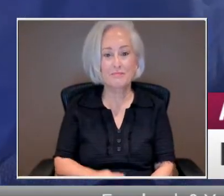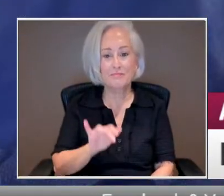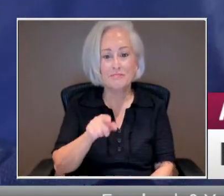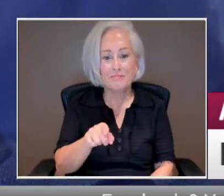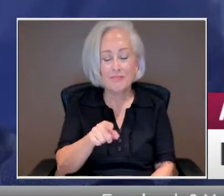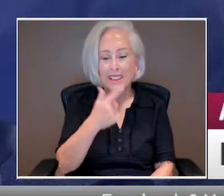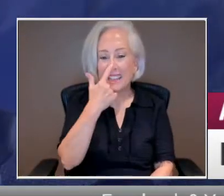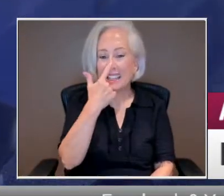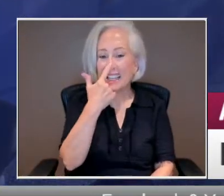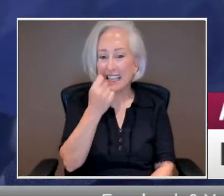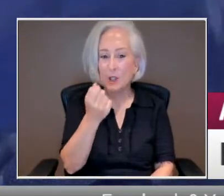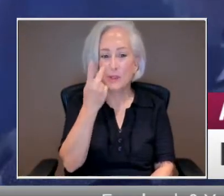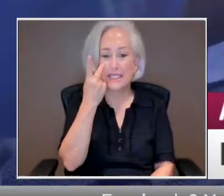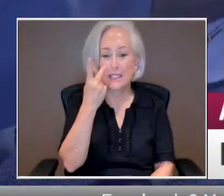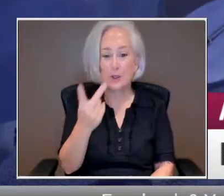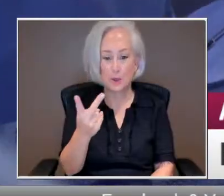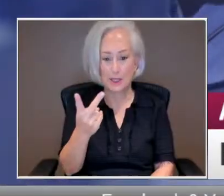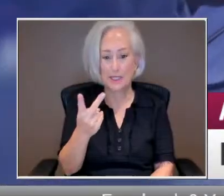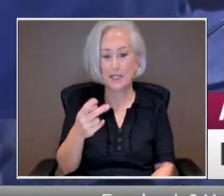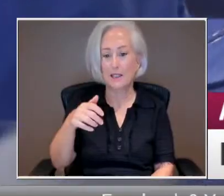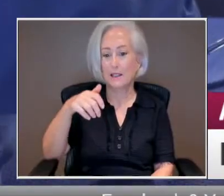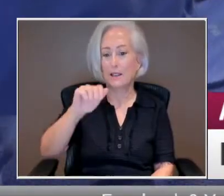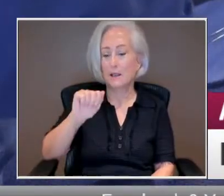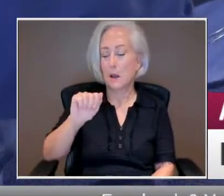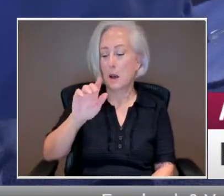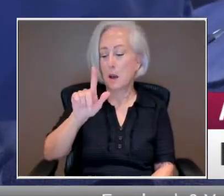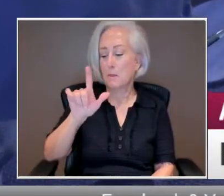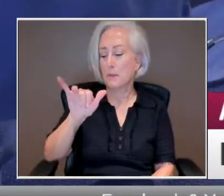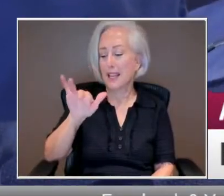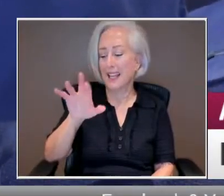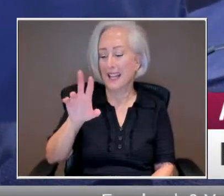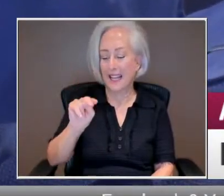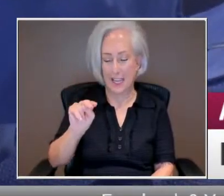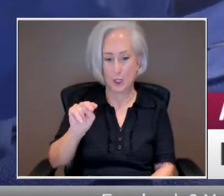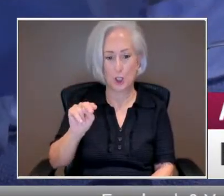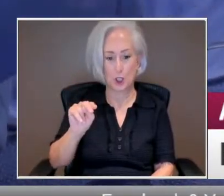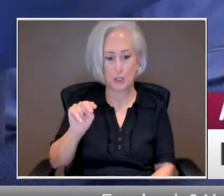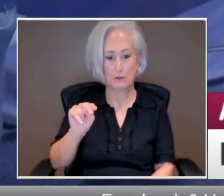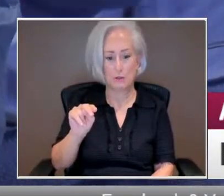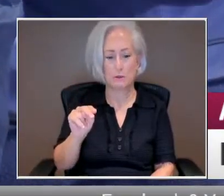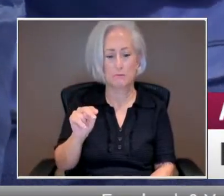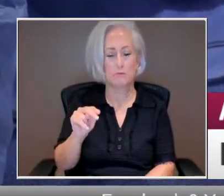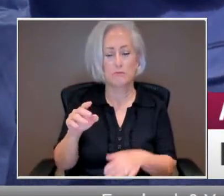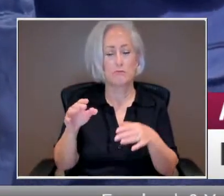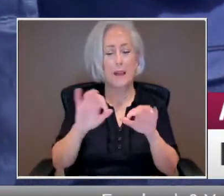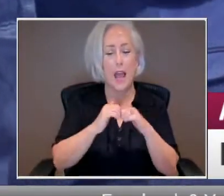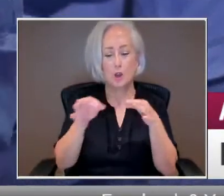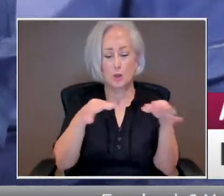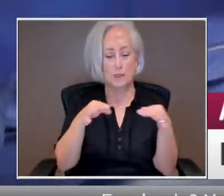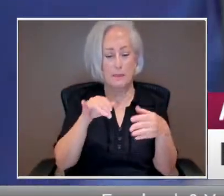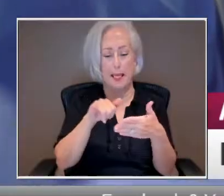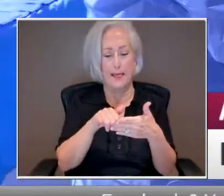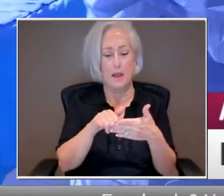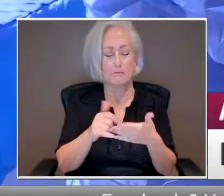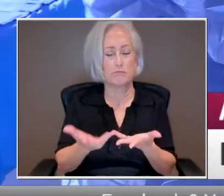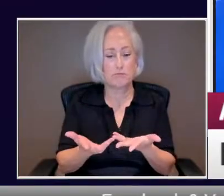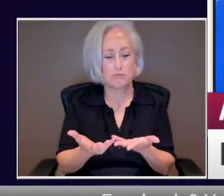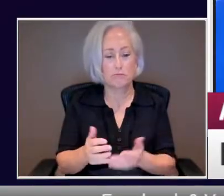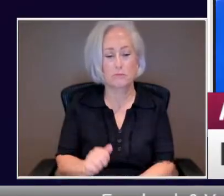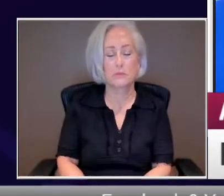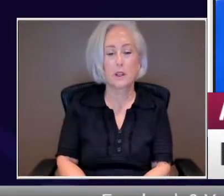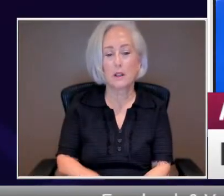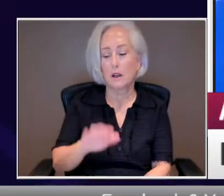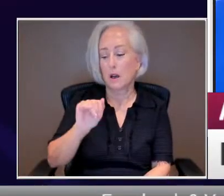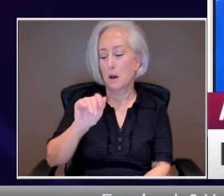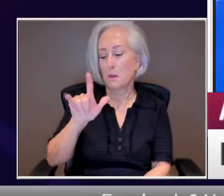This is treated with ablation. So Lucas, how would you explain ablation to someone who calls? So in short words,